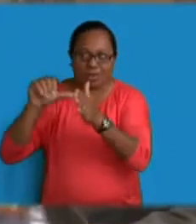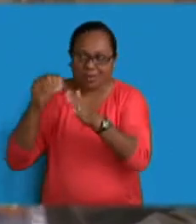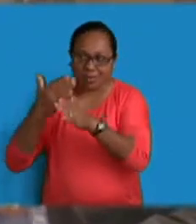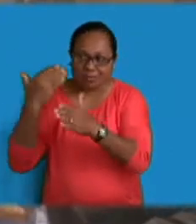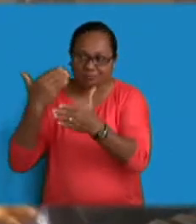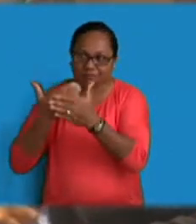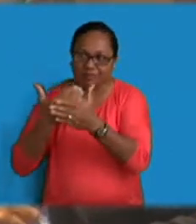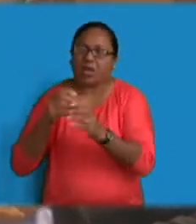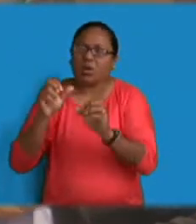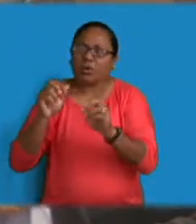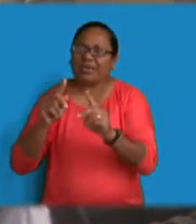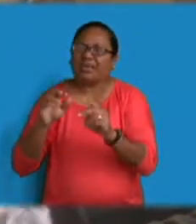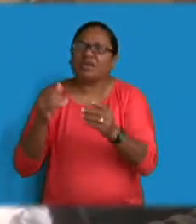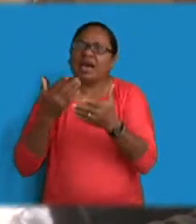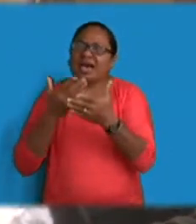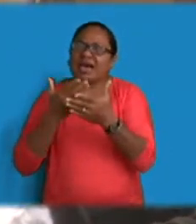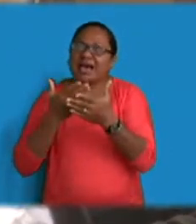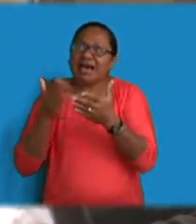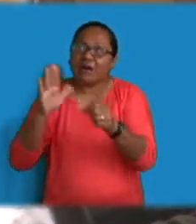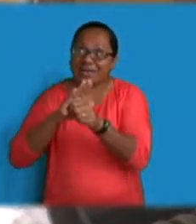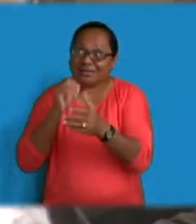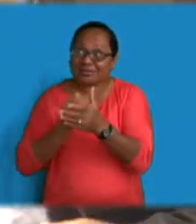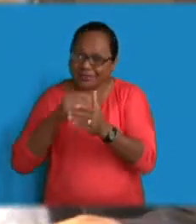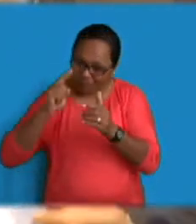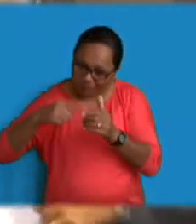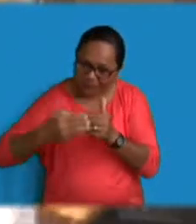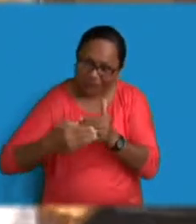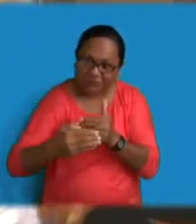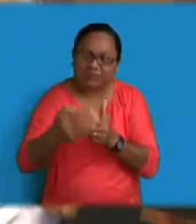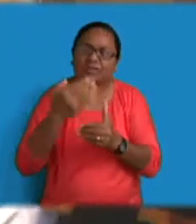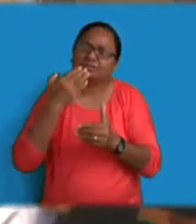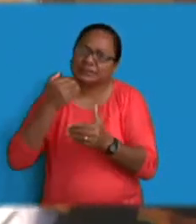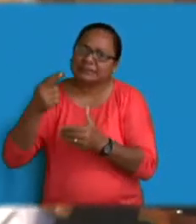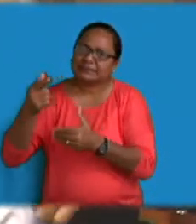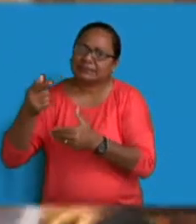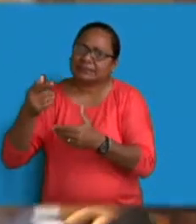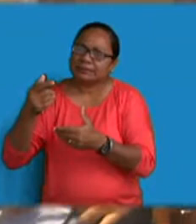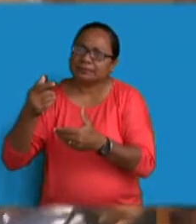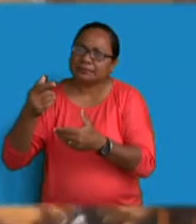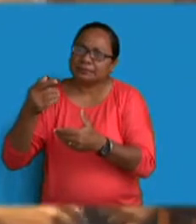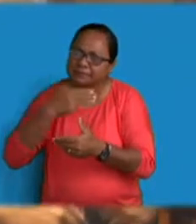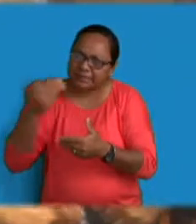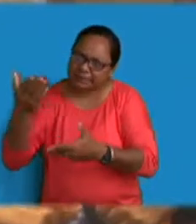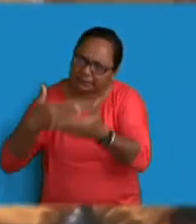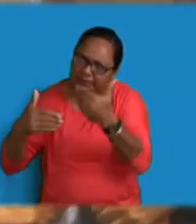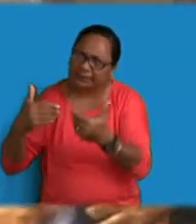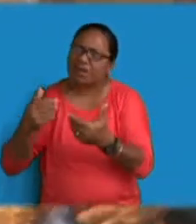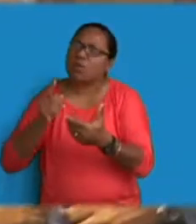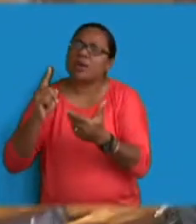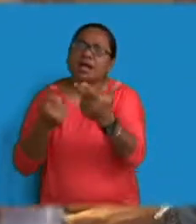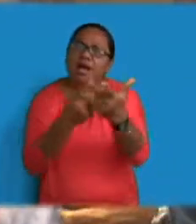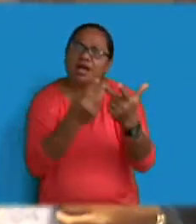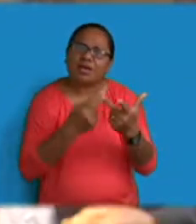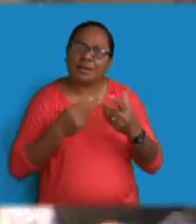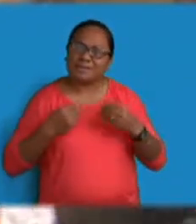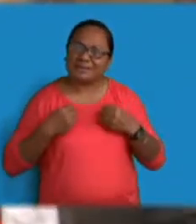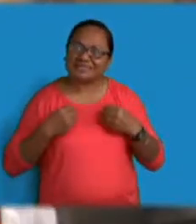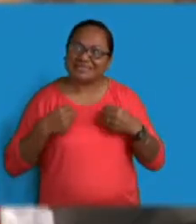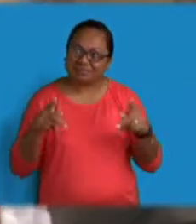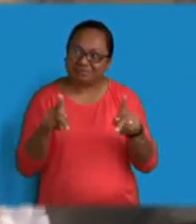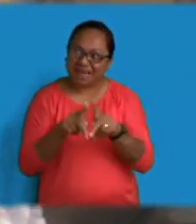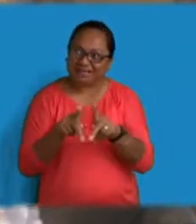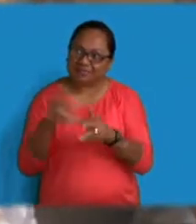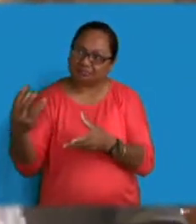more sustainable approach, can the Minister explain what development partners or business partners have